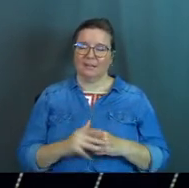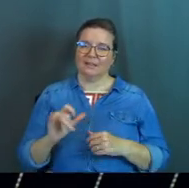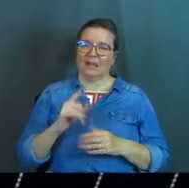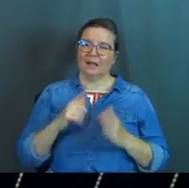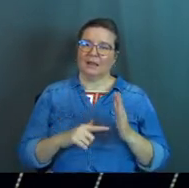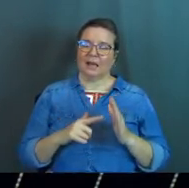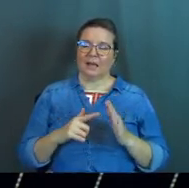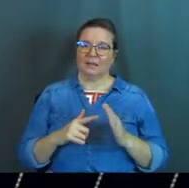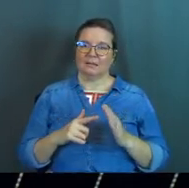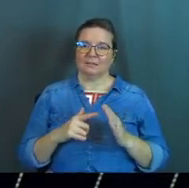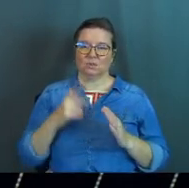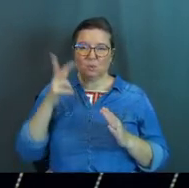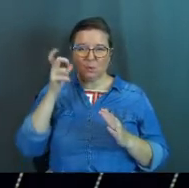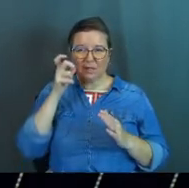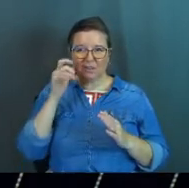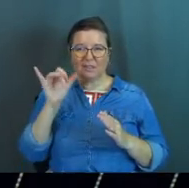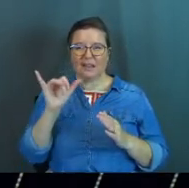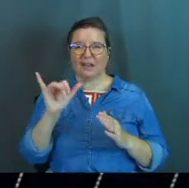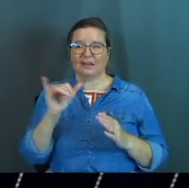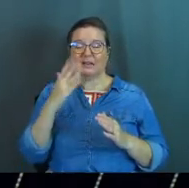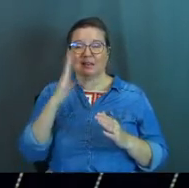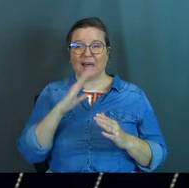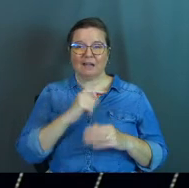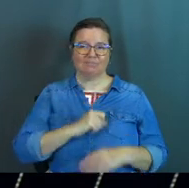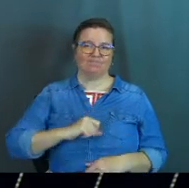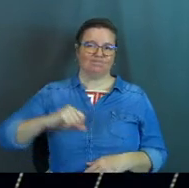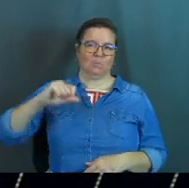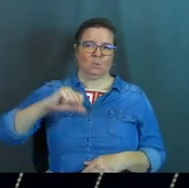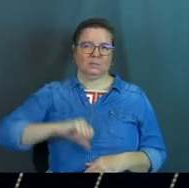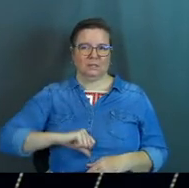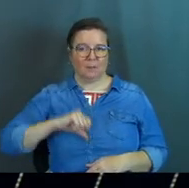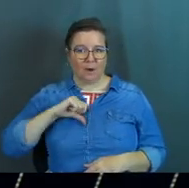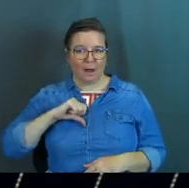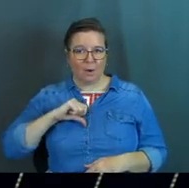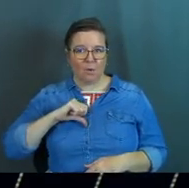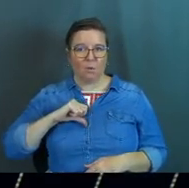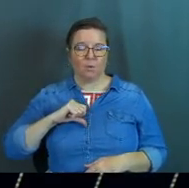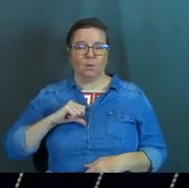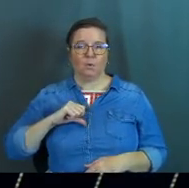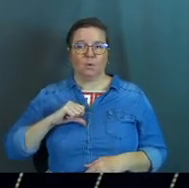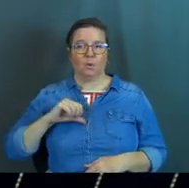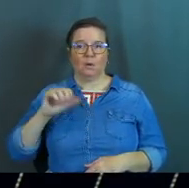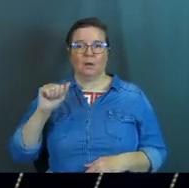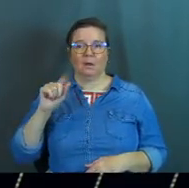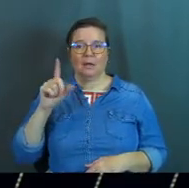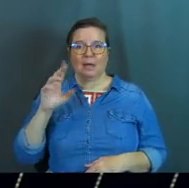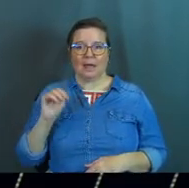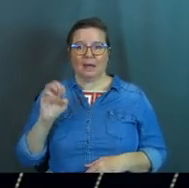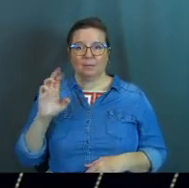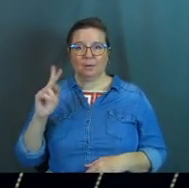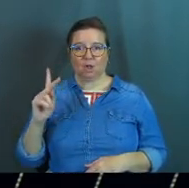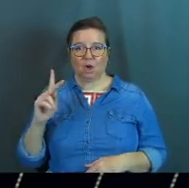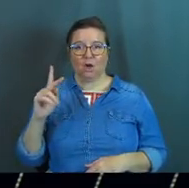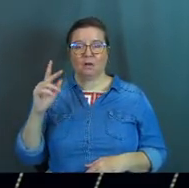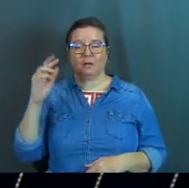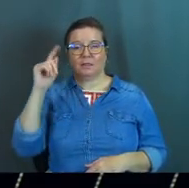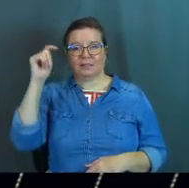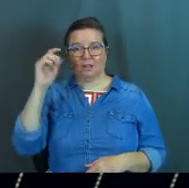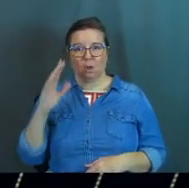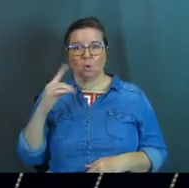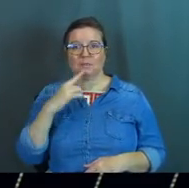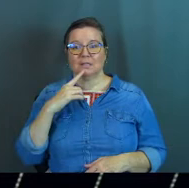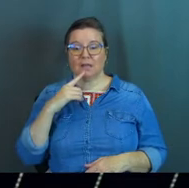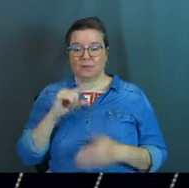kind of like abomination. Do you hear that? Like, God opposes the proud. Adam Clark, theologian, says that that